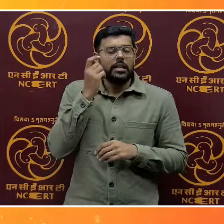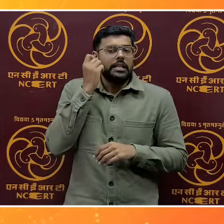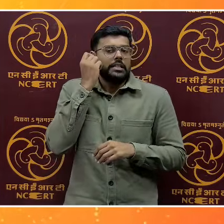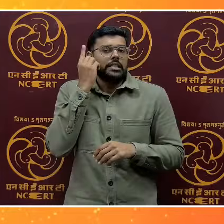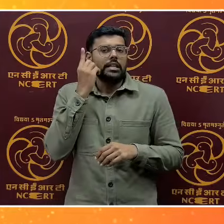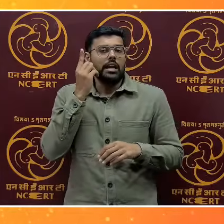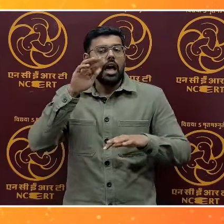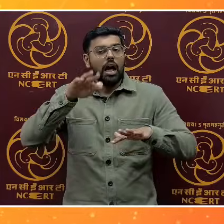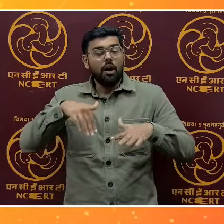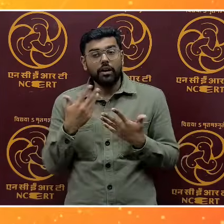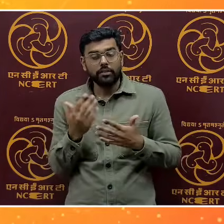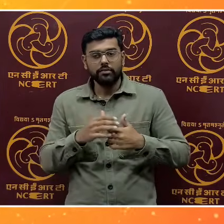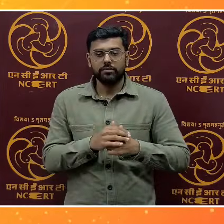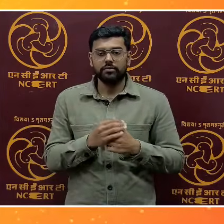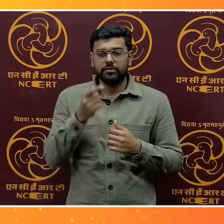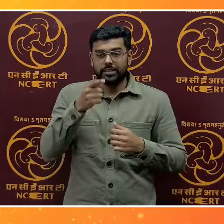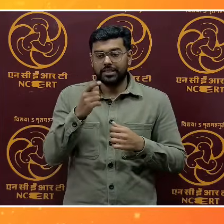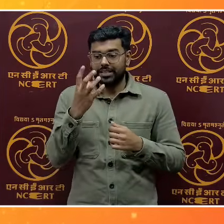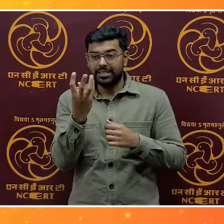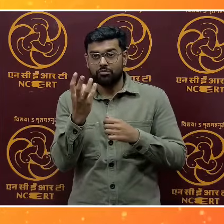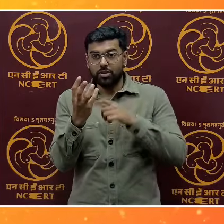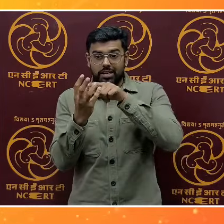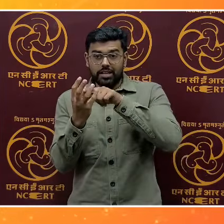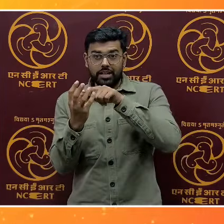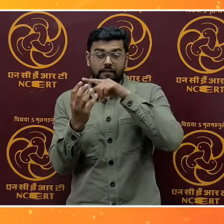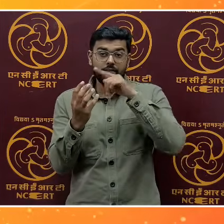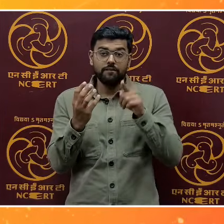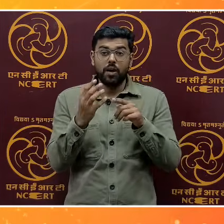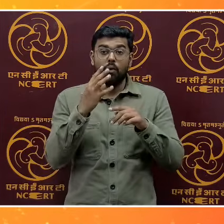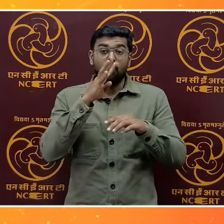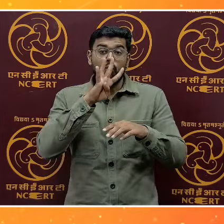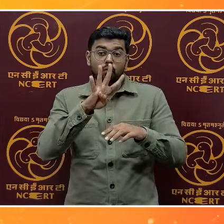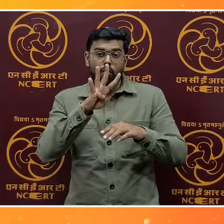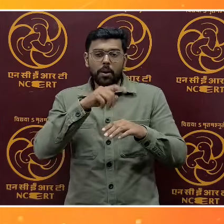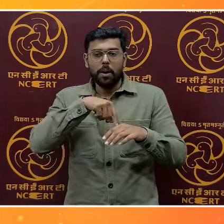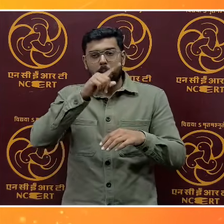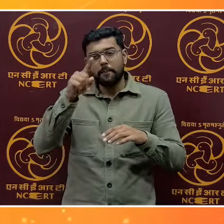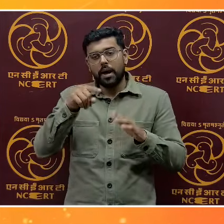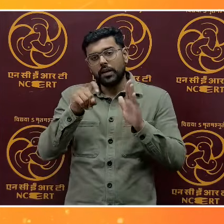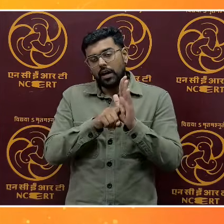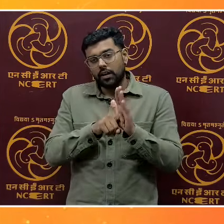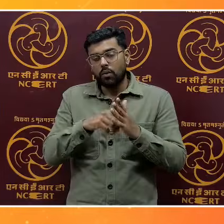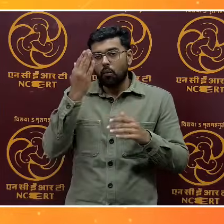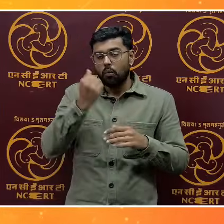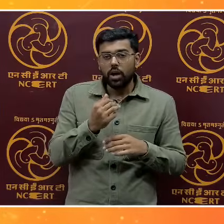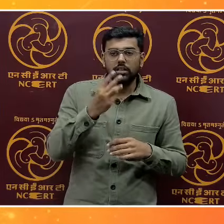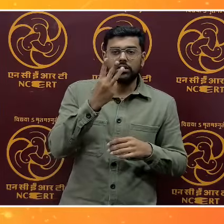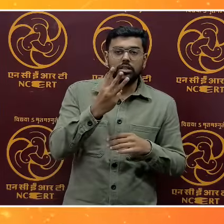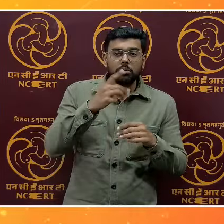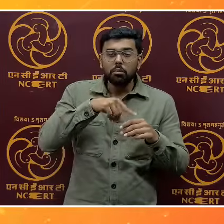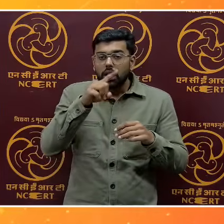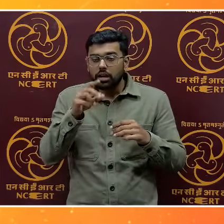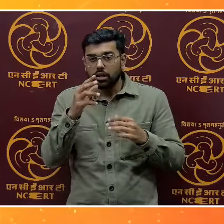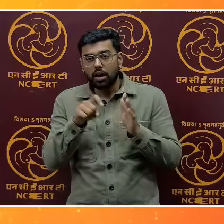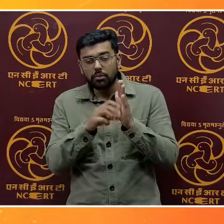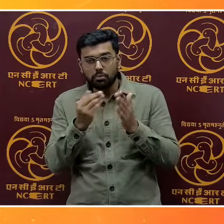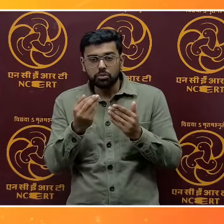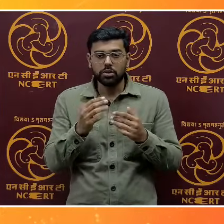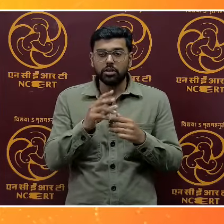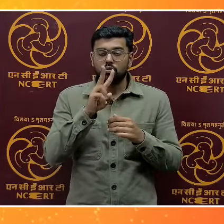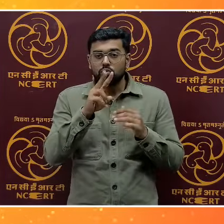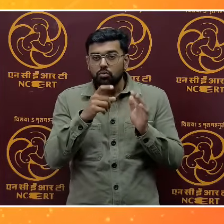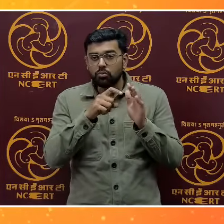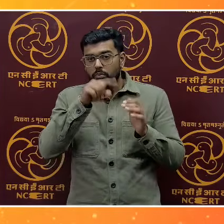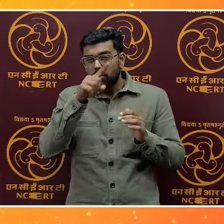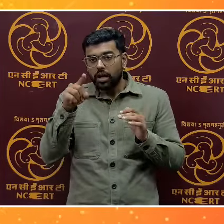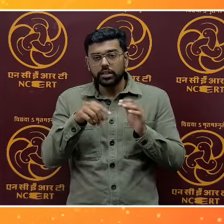understand why the surface area of a sphere is 4 pi r square. Why not 3 pi r square? Why not 2 pi r square? Okay.